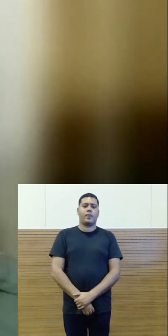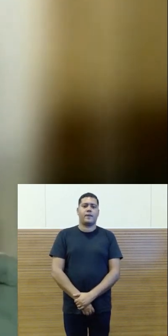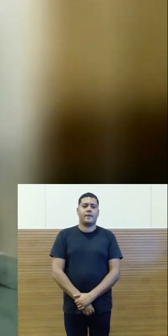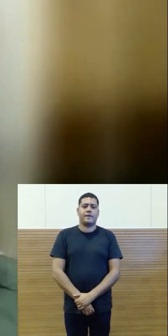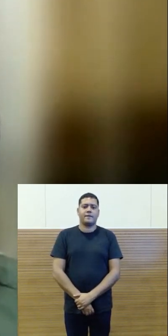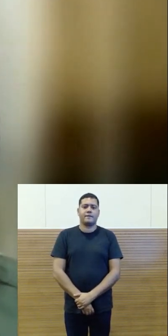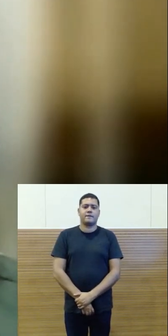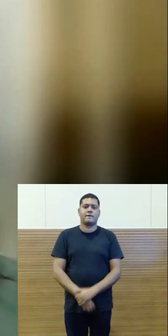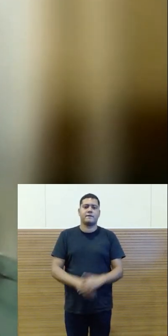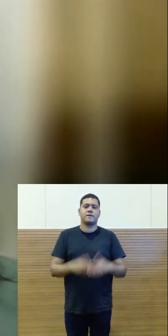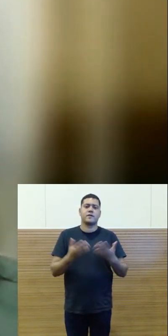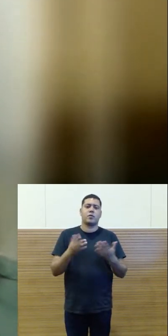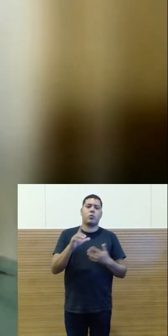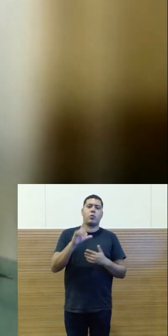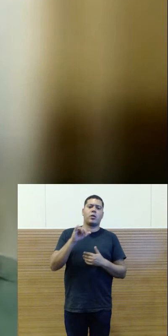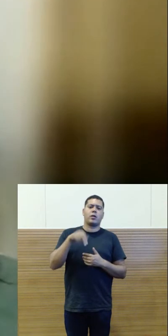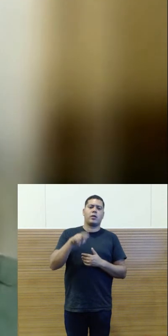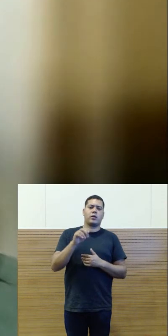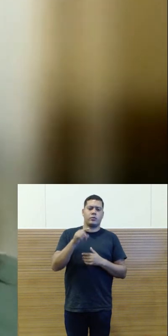Lina,